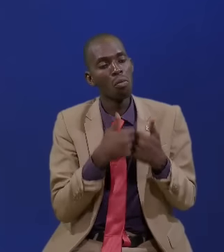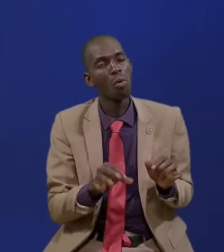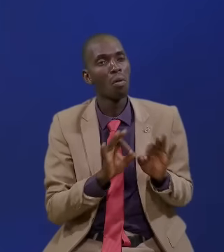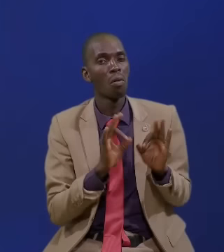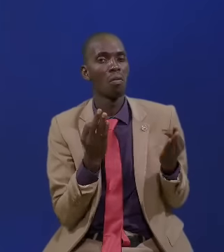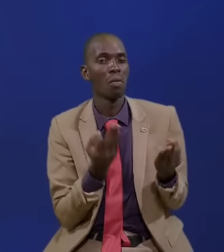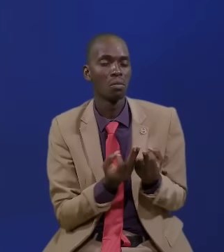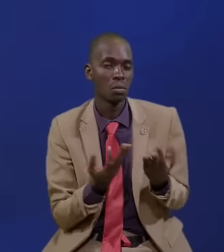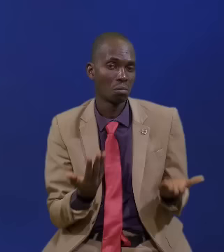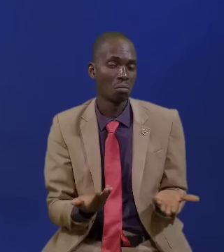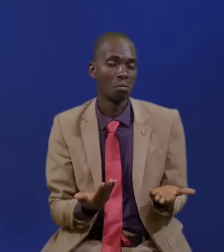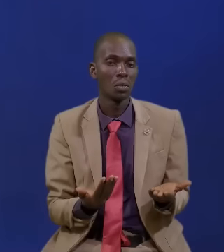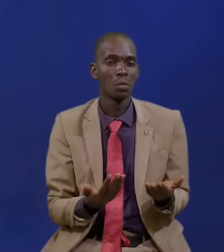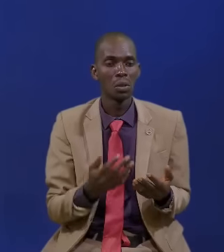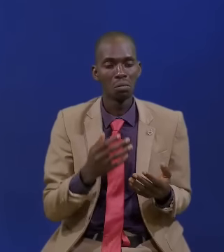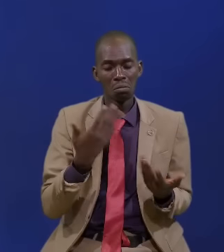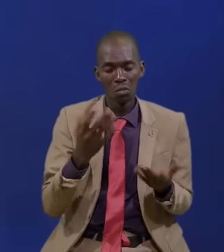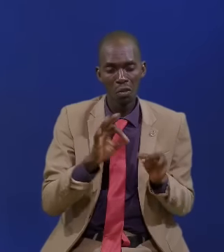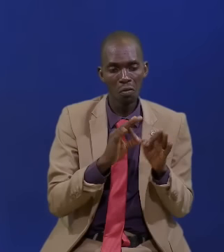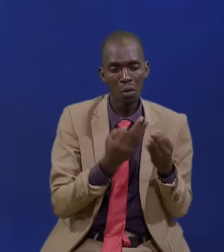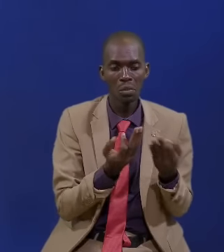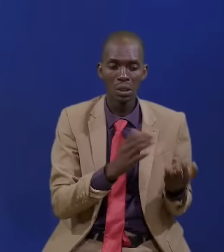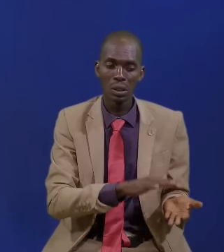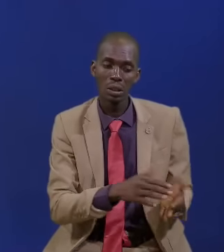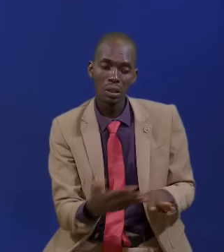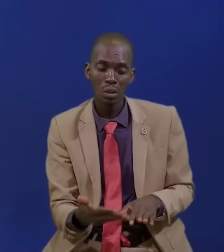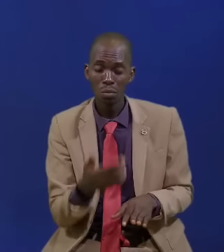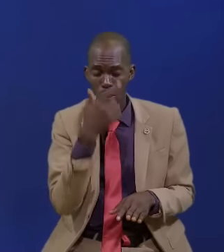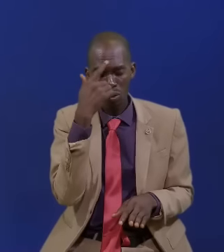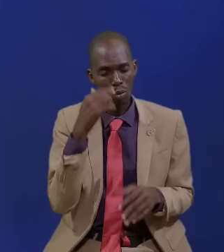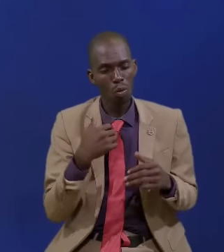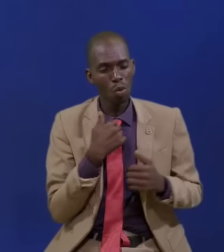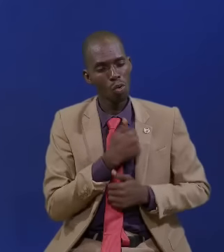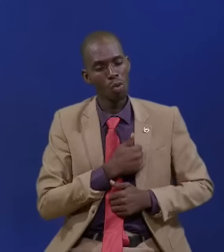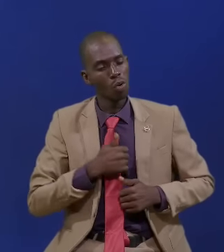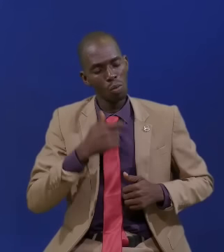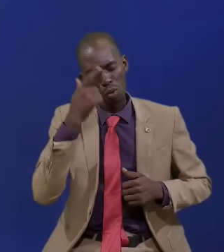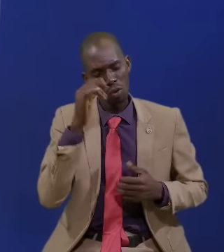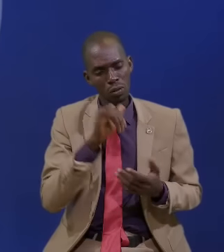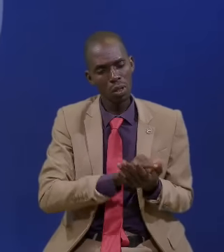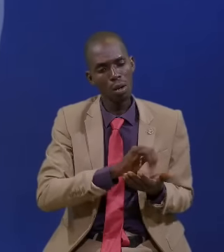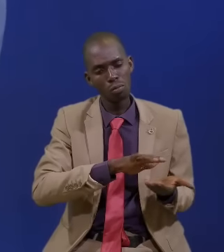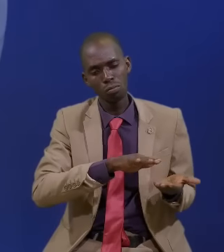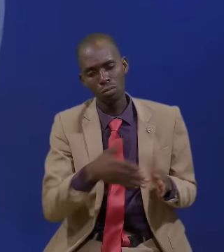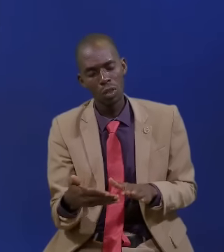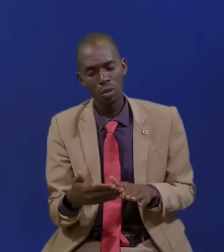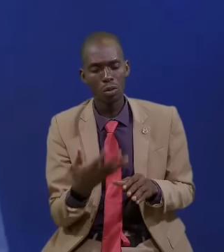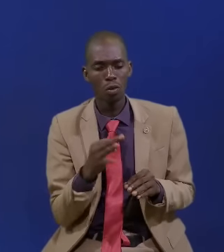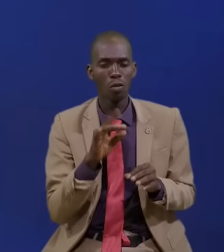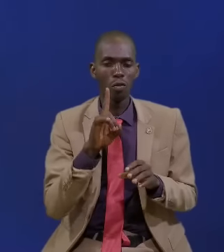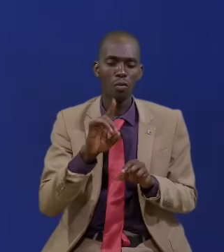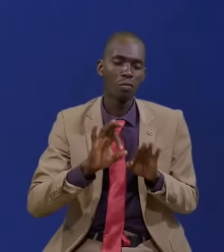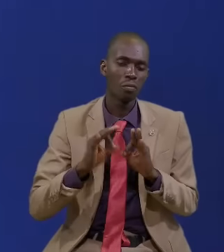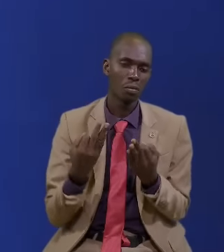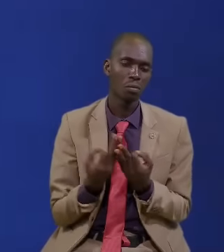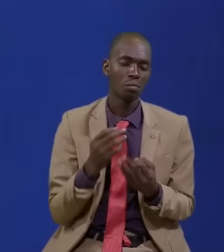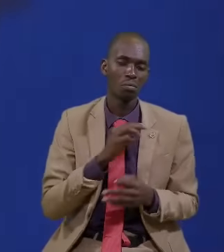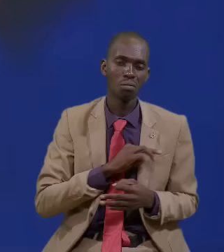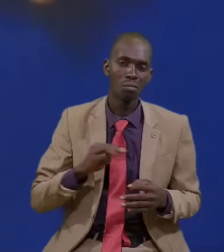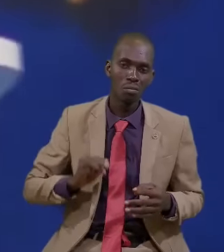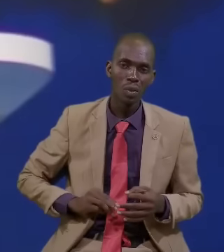one, because of that loss and because of that storm in their lives,